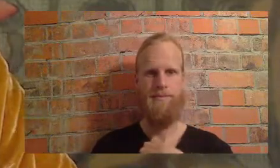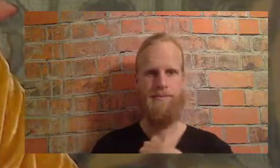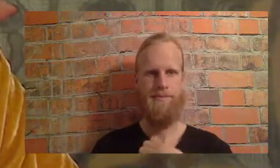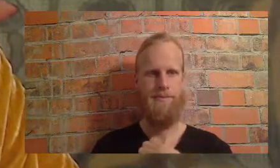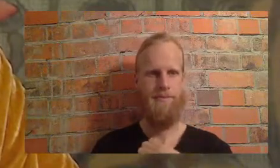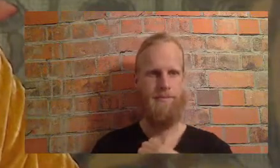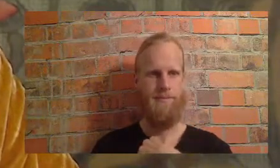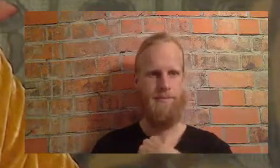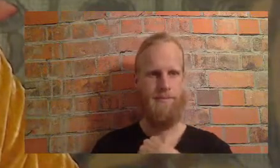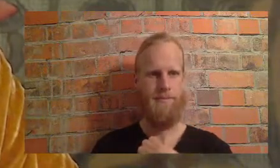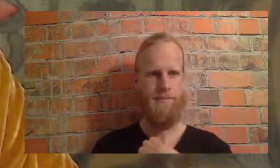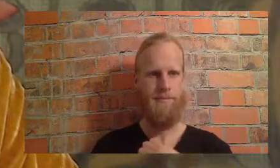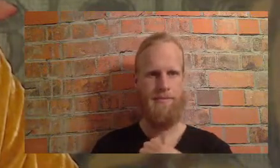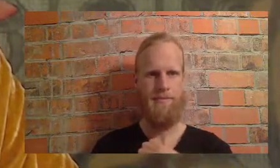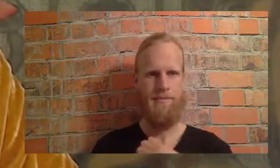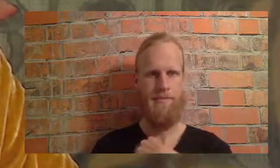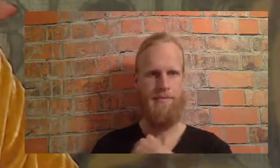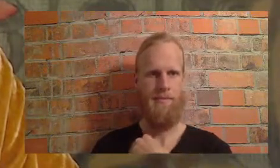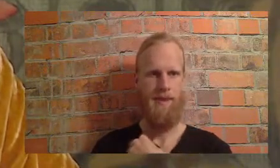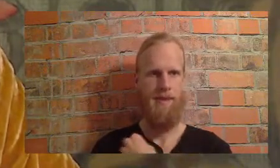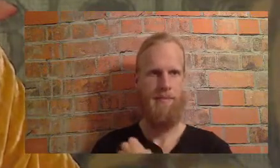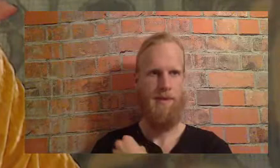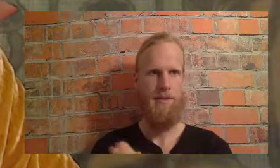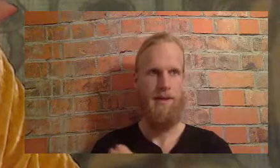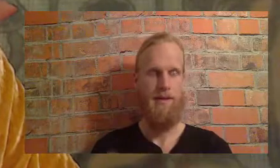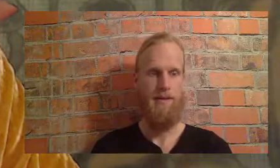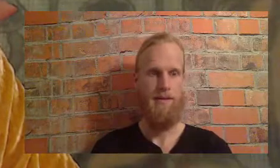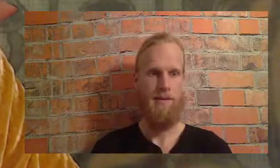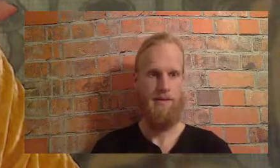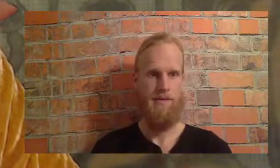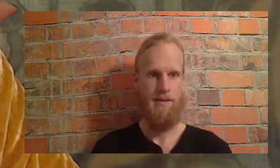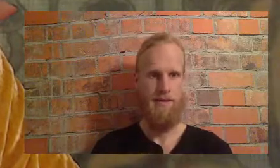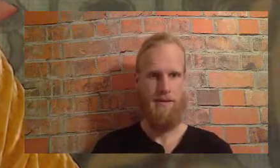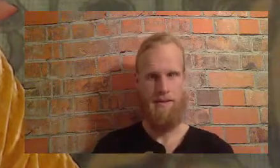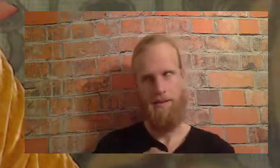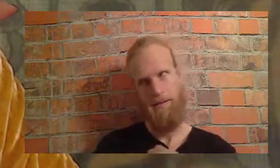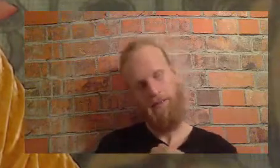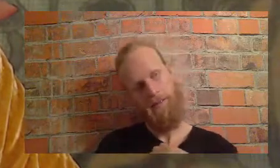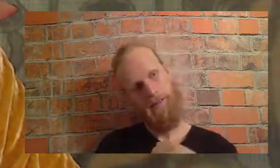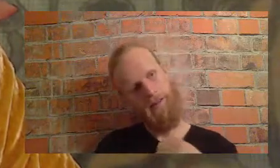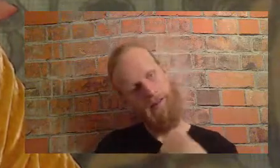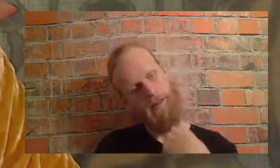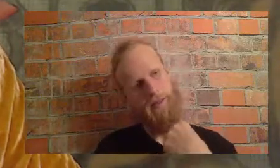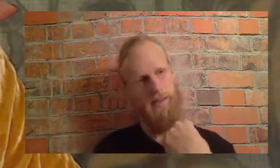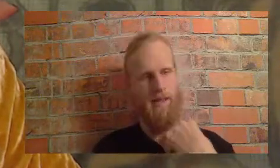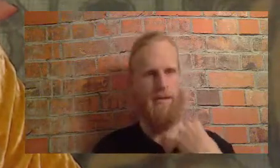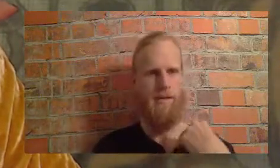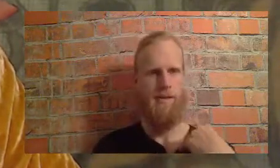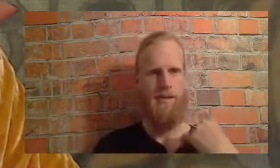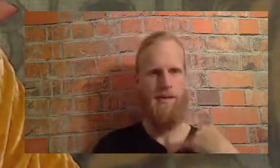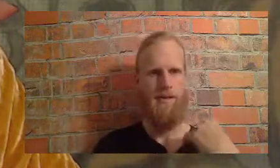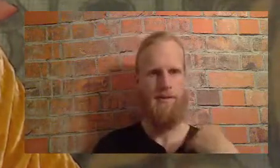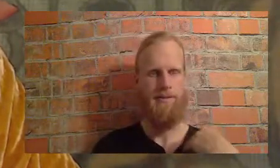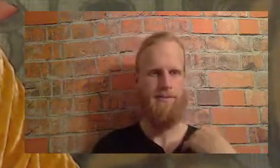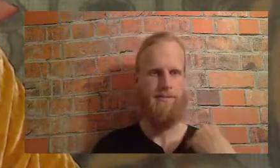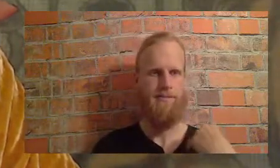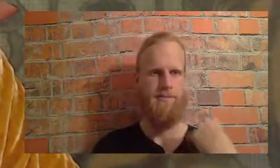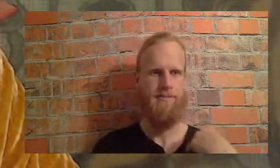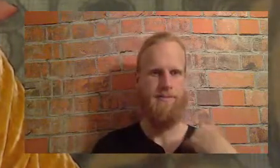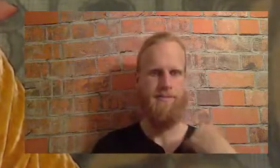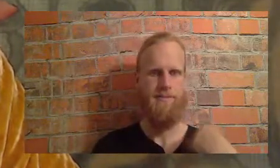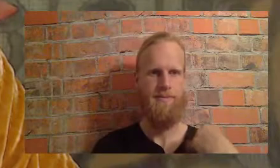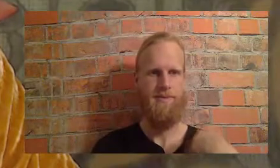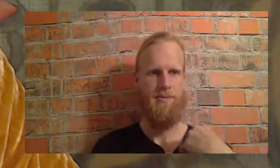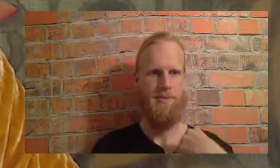I am being guided to exactly what I need to bring my energy,